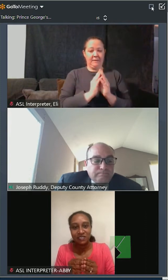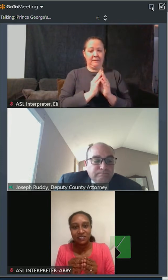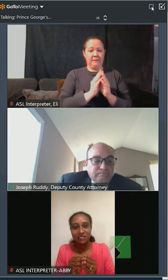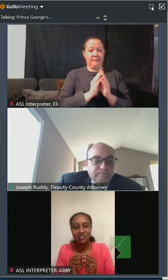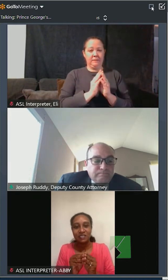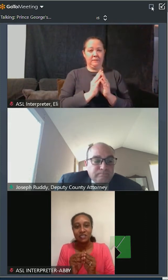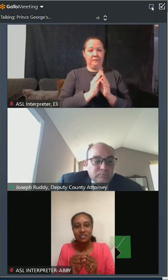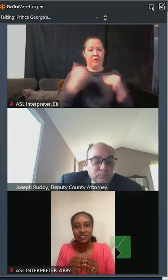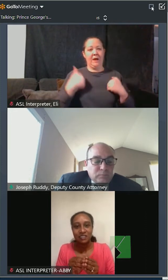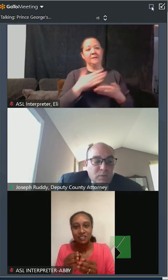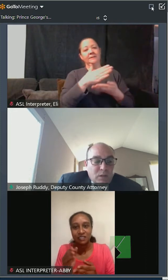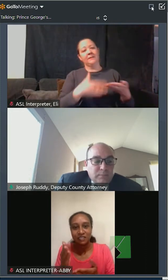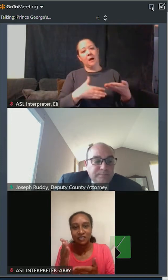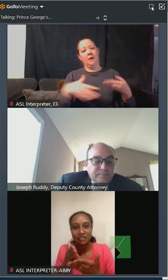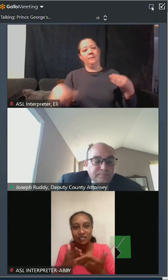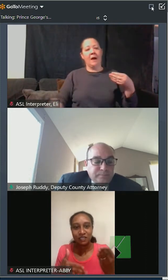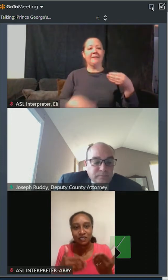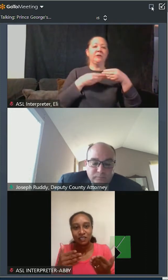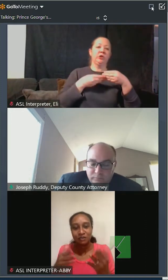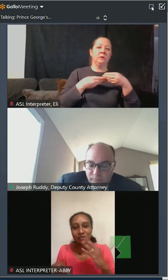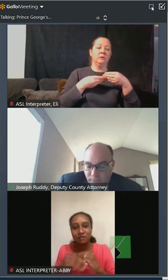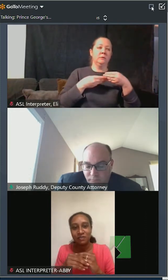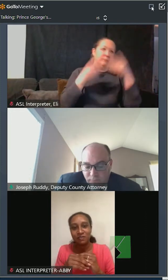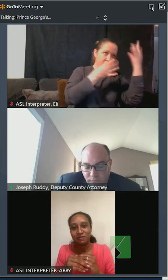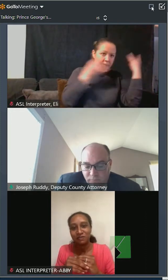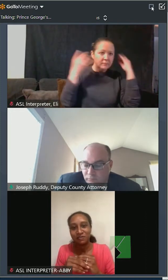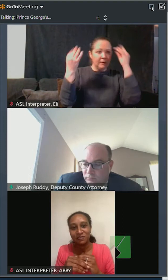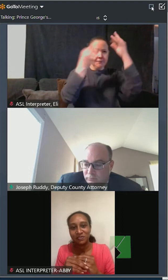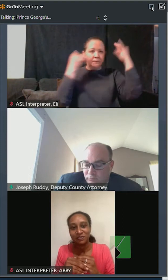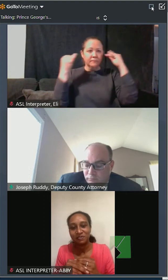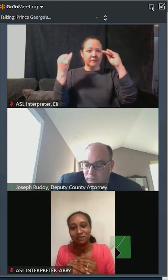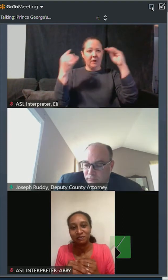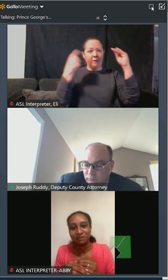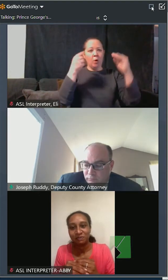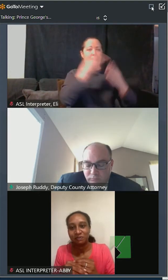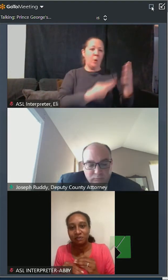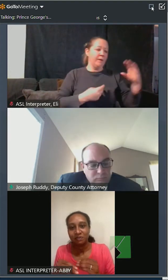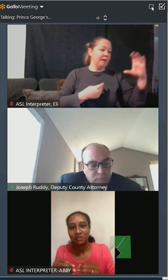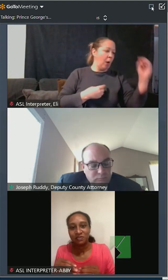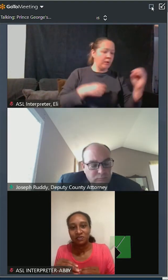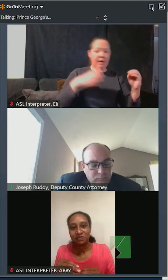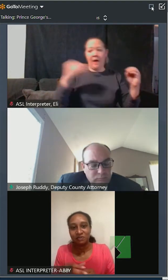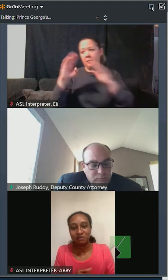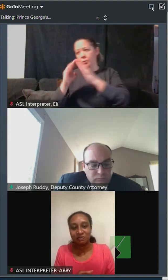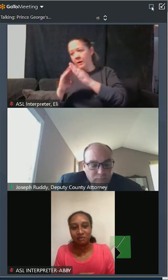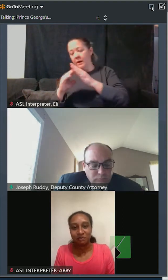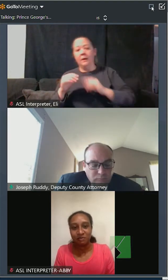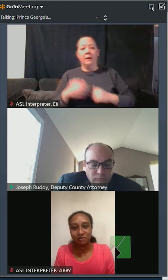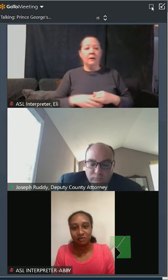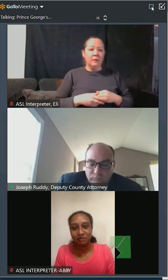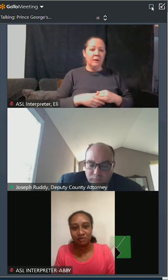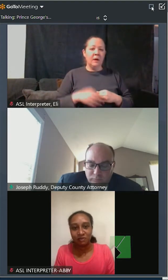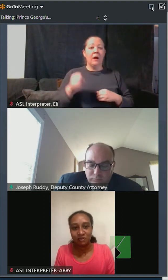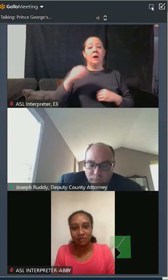there's some additional give and take, or people go back to the drawing board on both sides. I don't know. I know your preference is for the